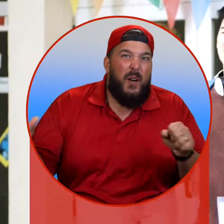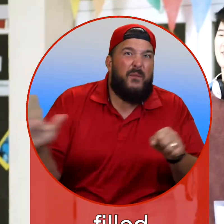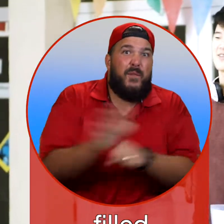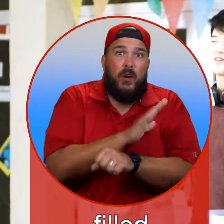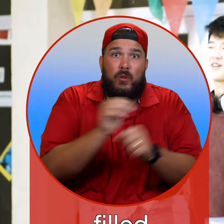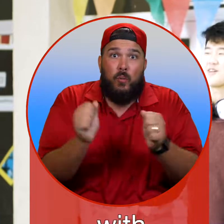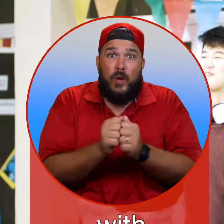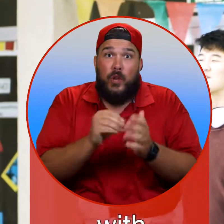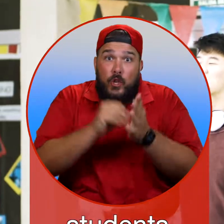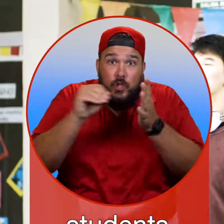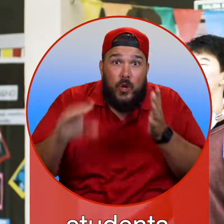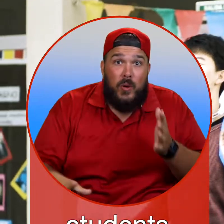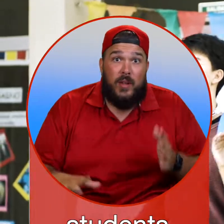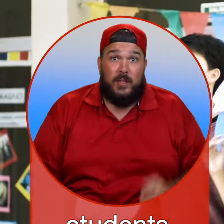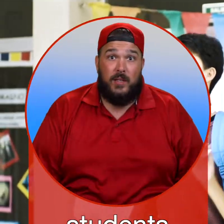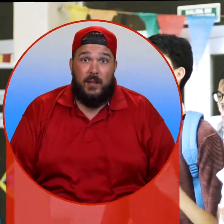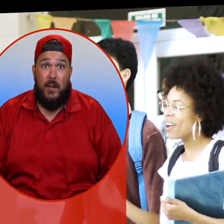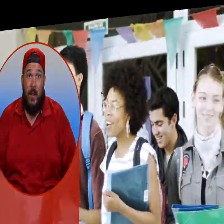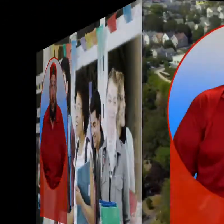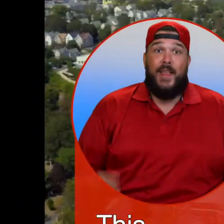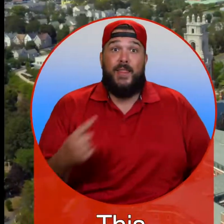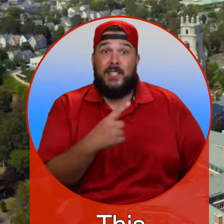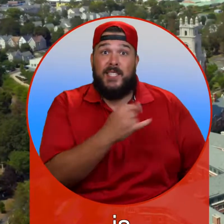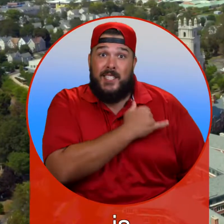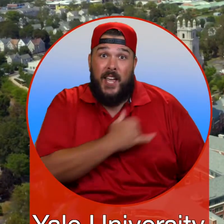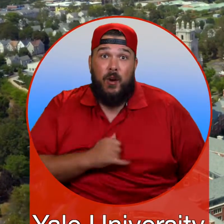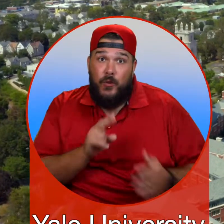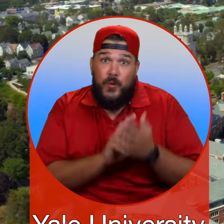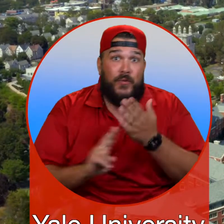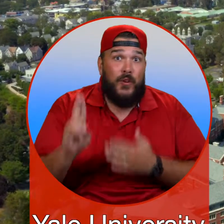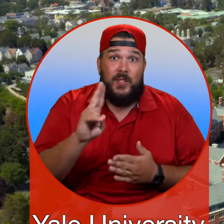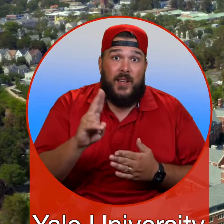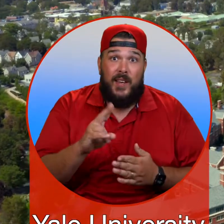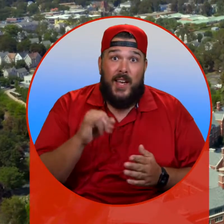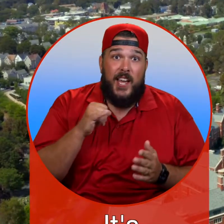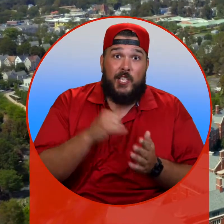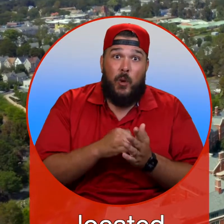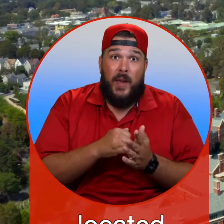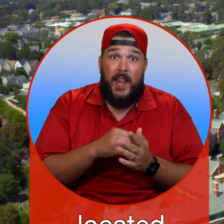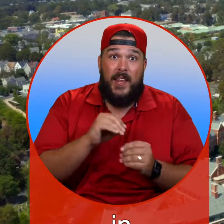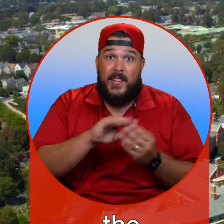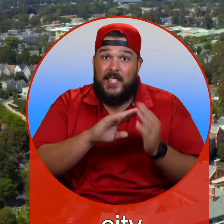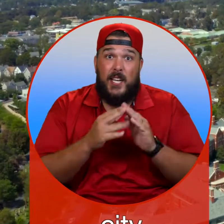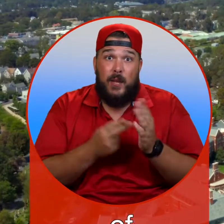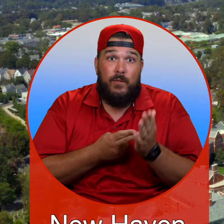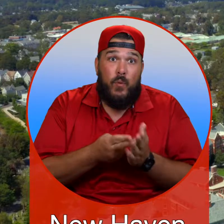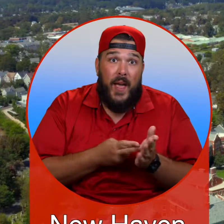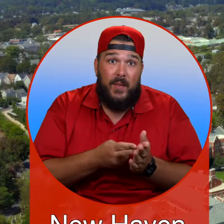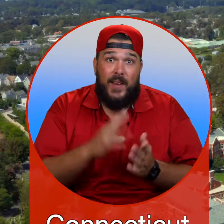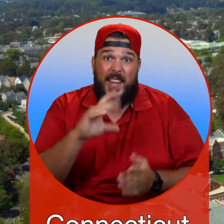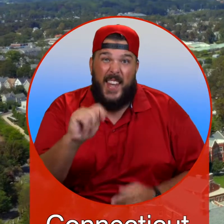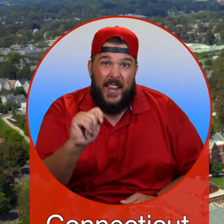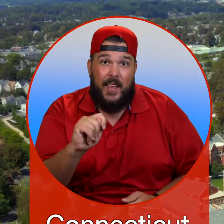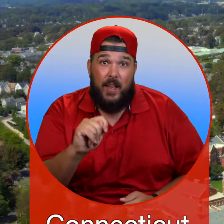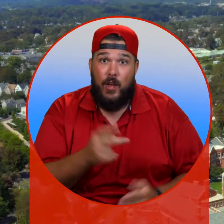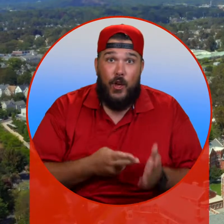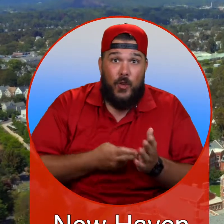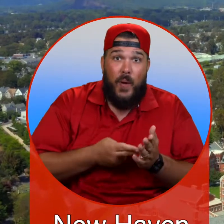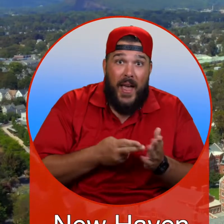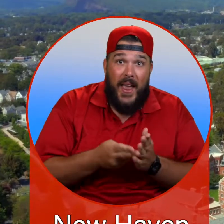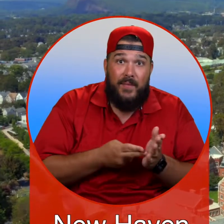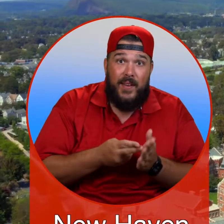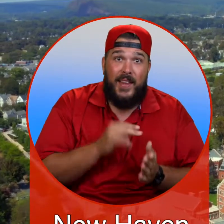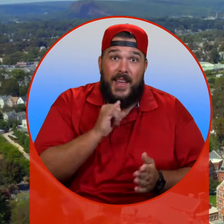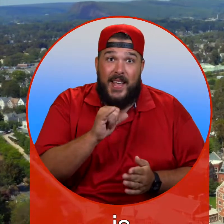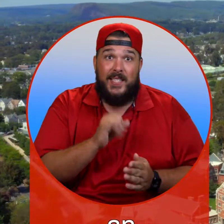universities filled with students. This is Yale University. It's located in the city of New Haven, Connecticut.